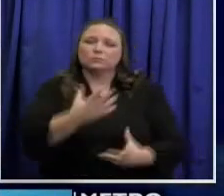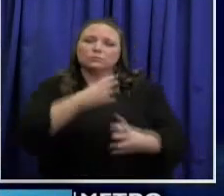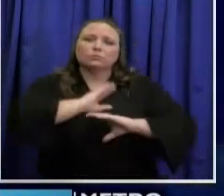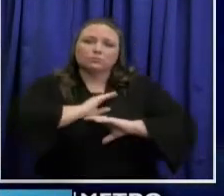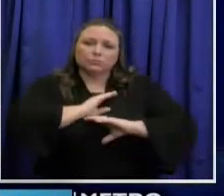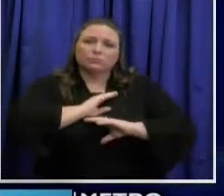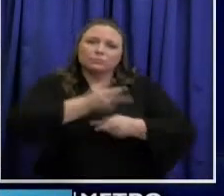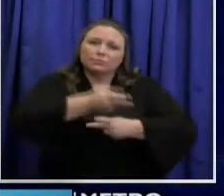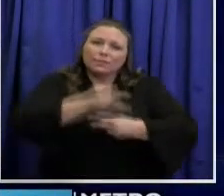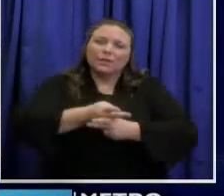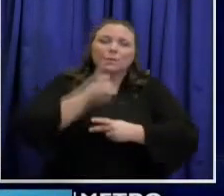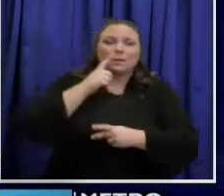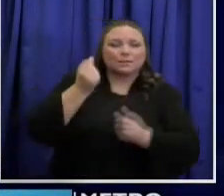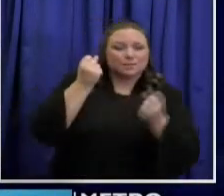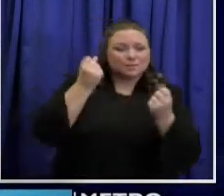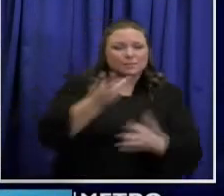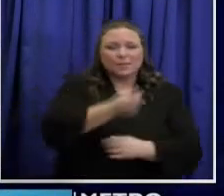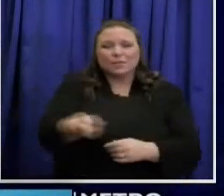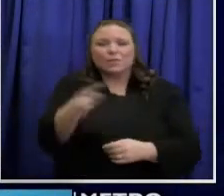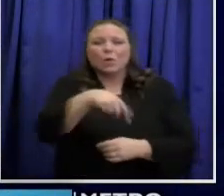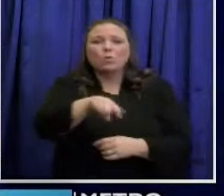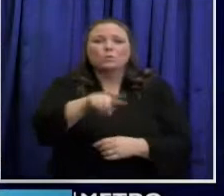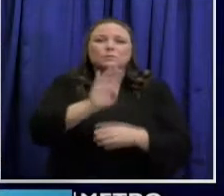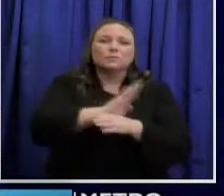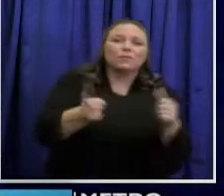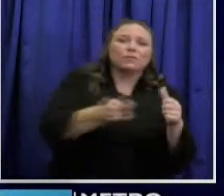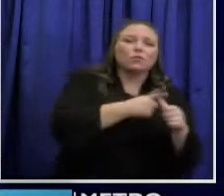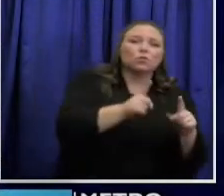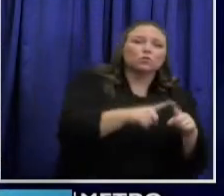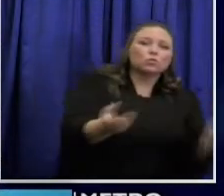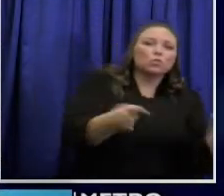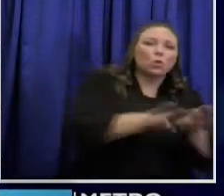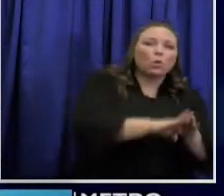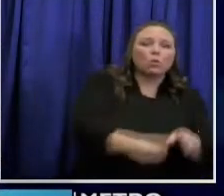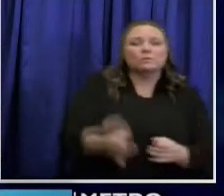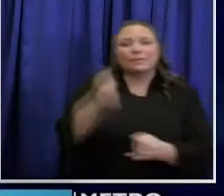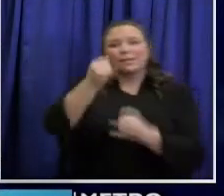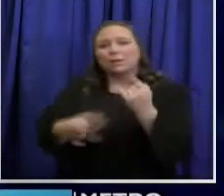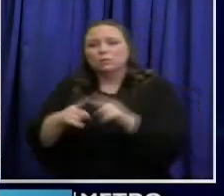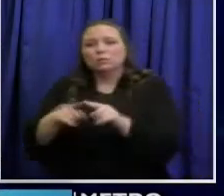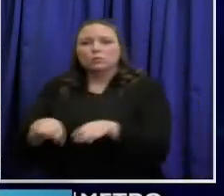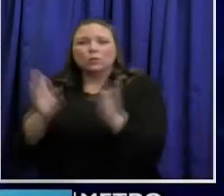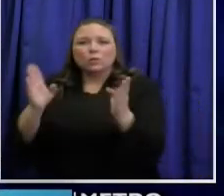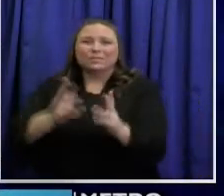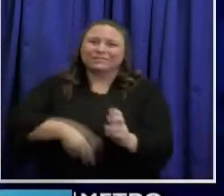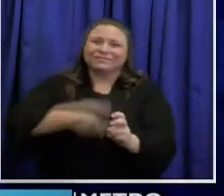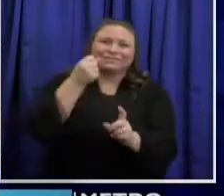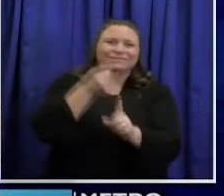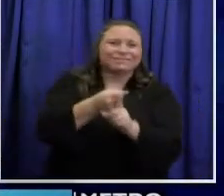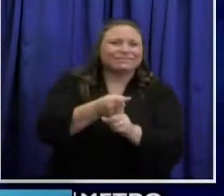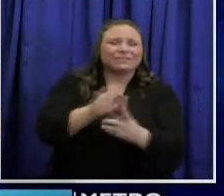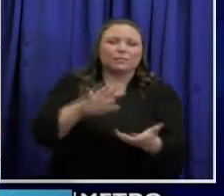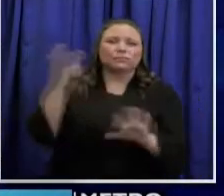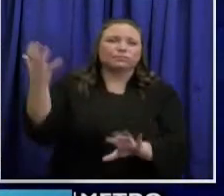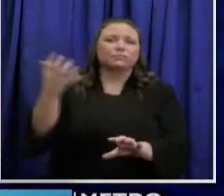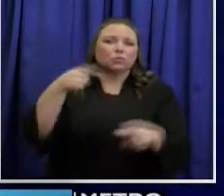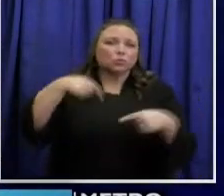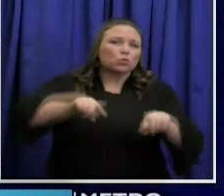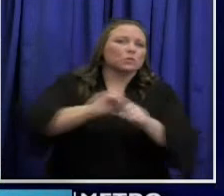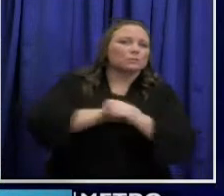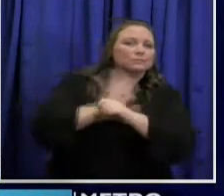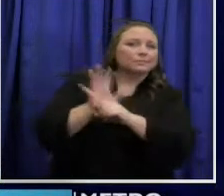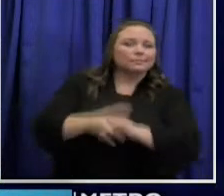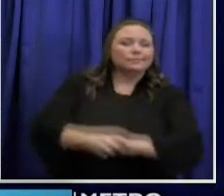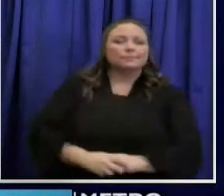because so many of those businesses are the first closed, the last reopened, and the hardest hit during this COVID pandemic. You know,